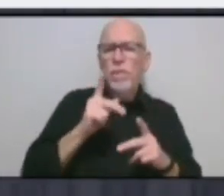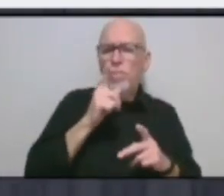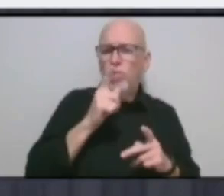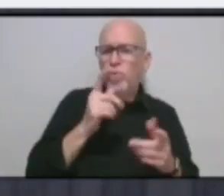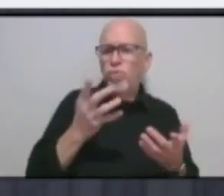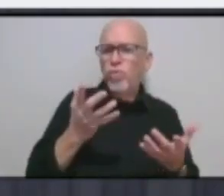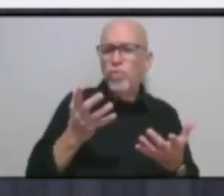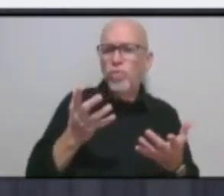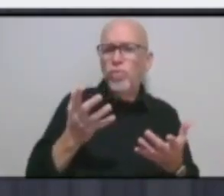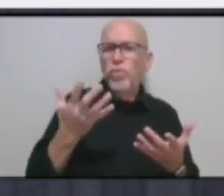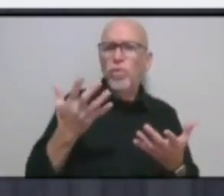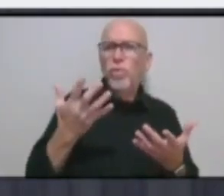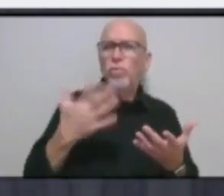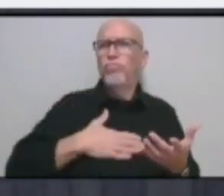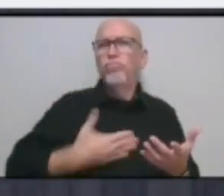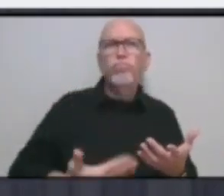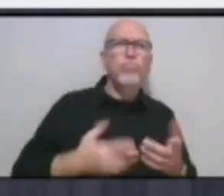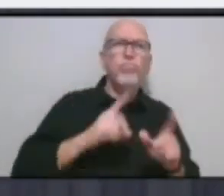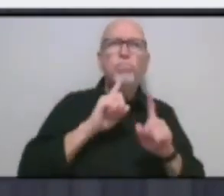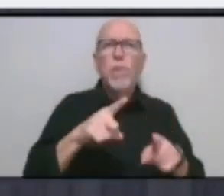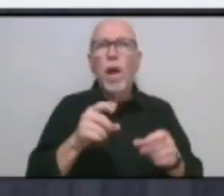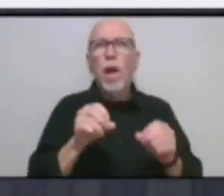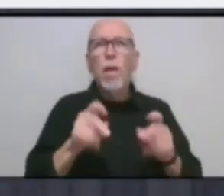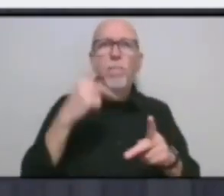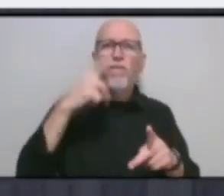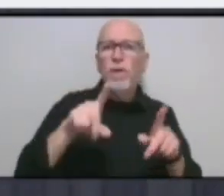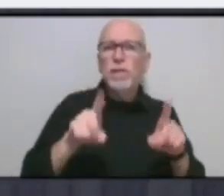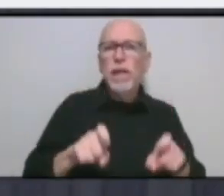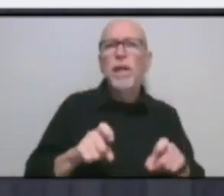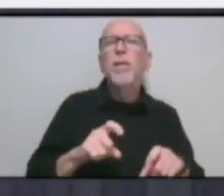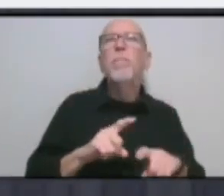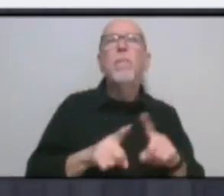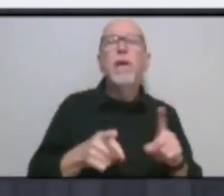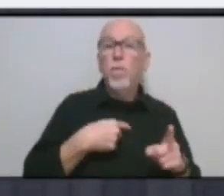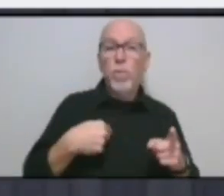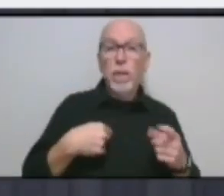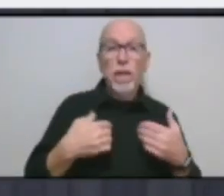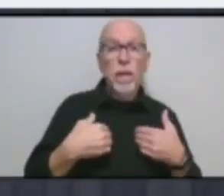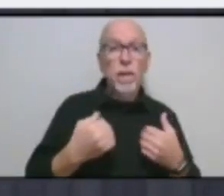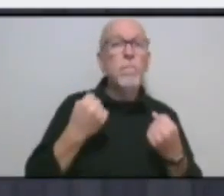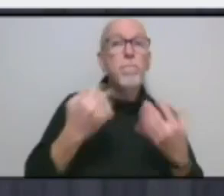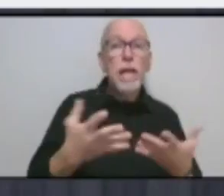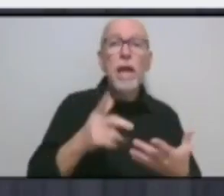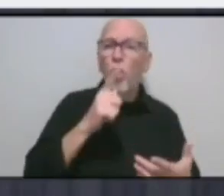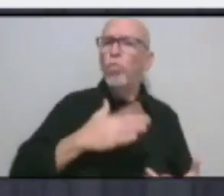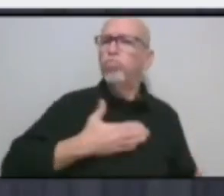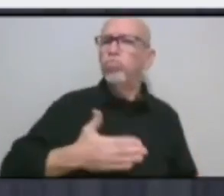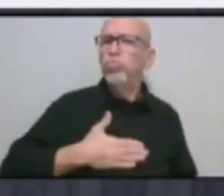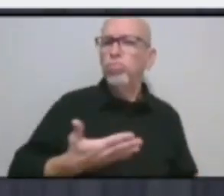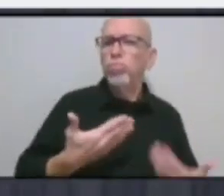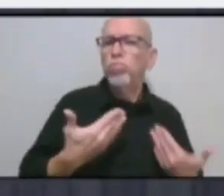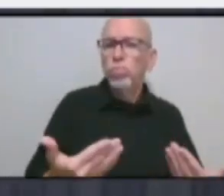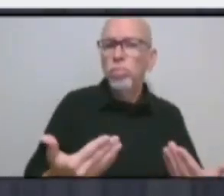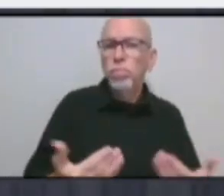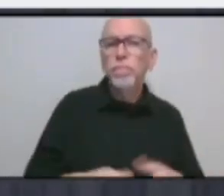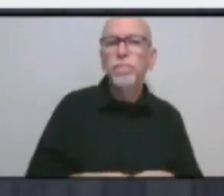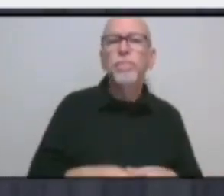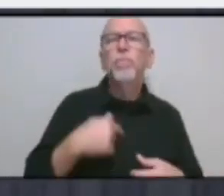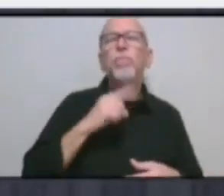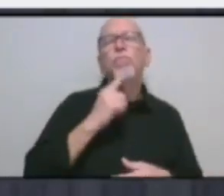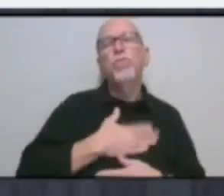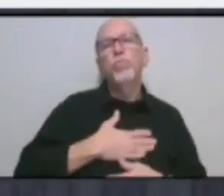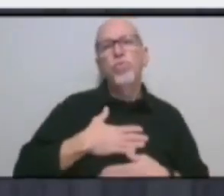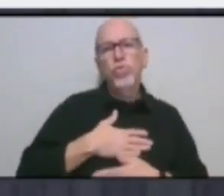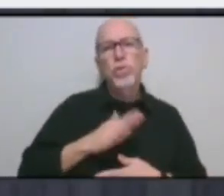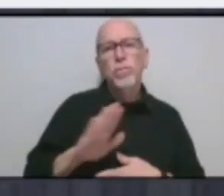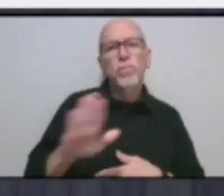to the opportunity for testing. But we had so many that did, and that we're very appreciative of that